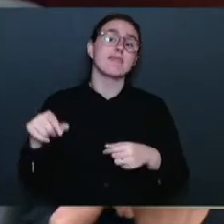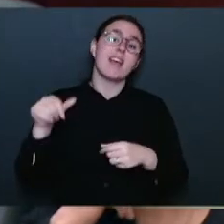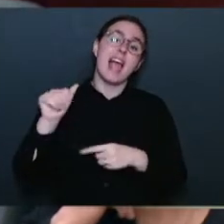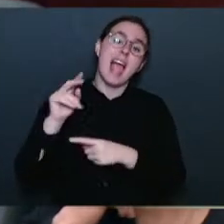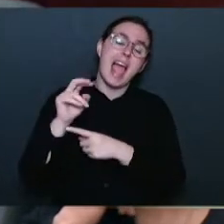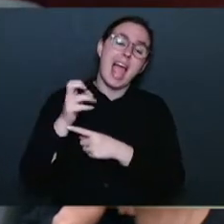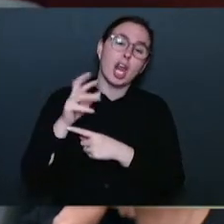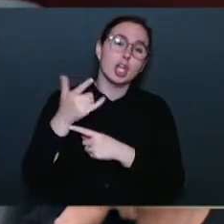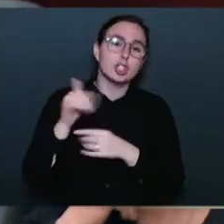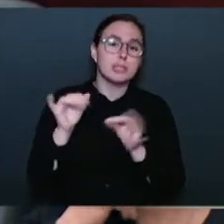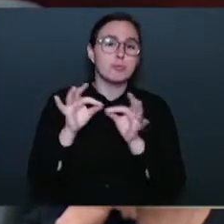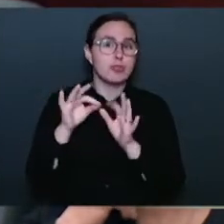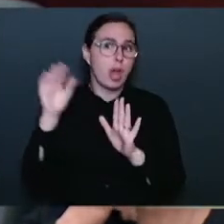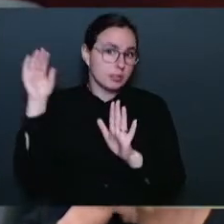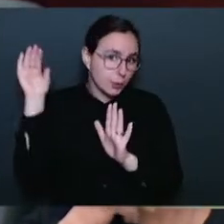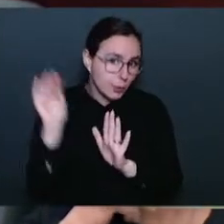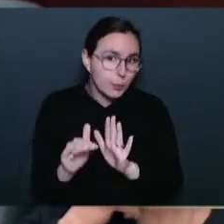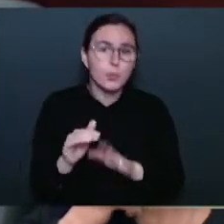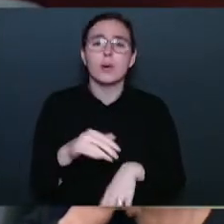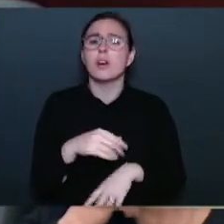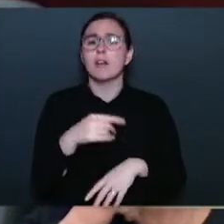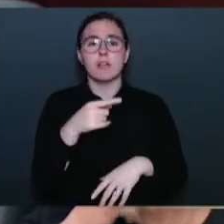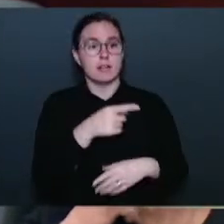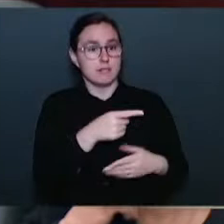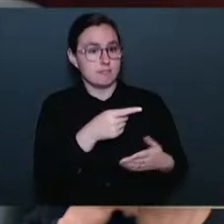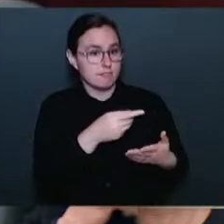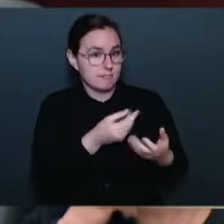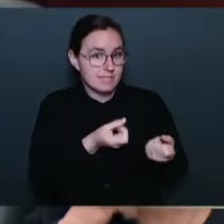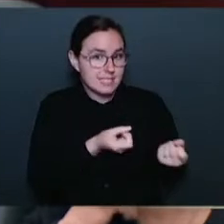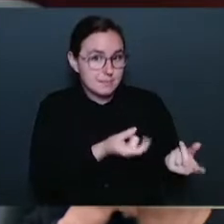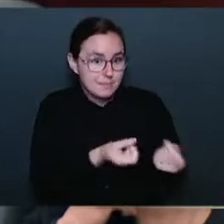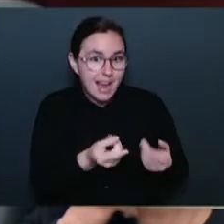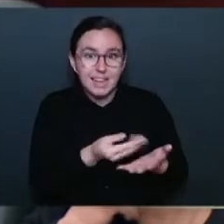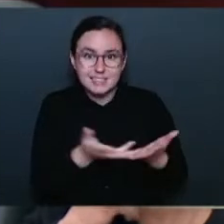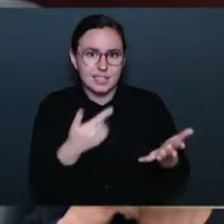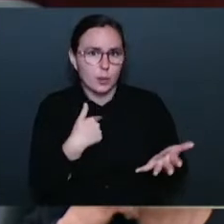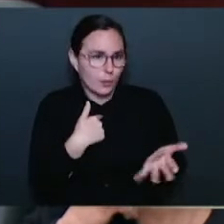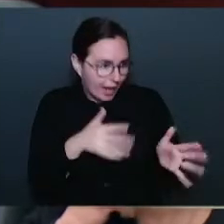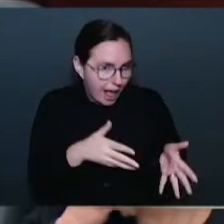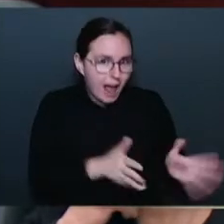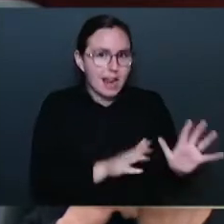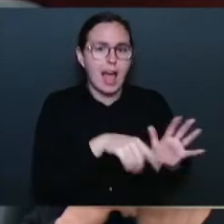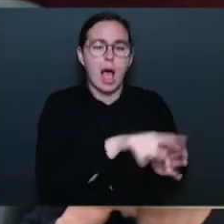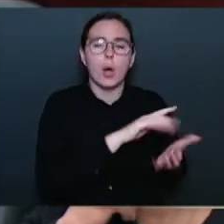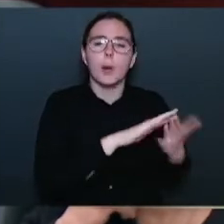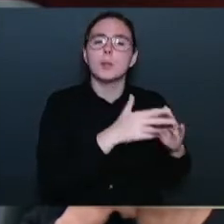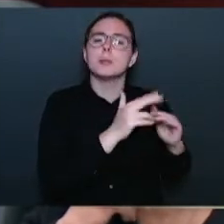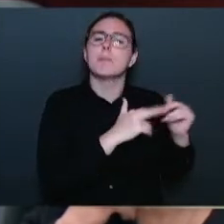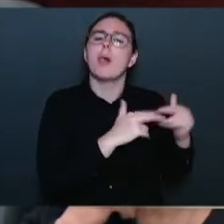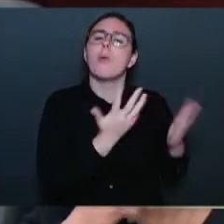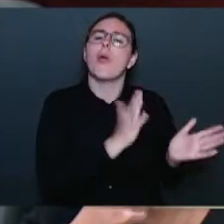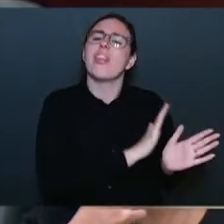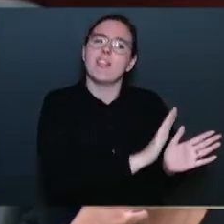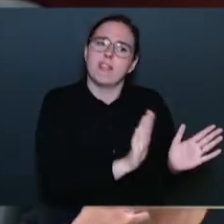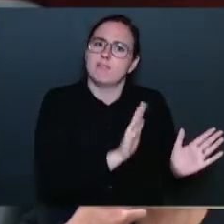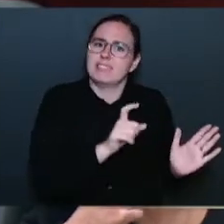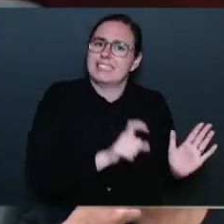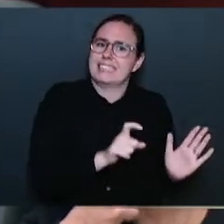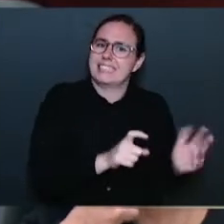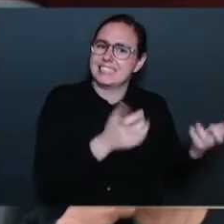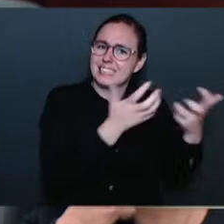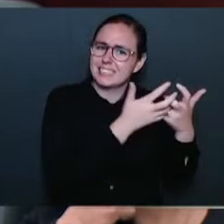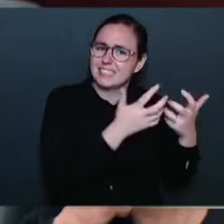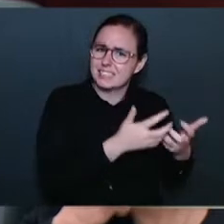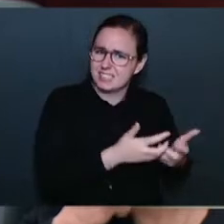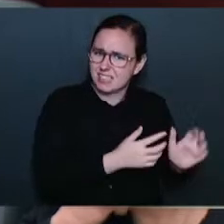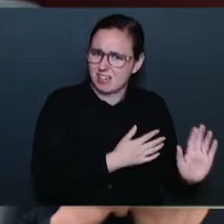municipalities so they could build critical infrastructure and more importantly put tens of thousands of albertans to work Mr Speaker we're